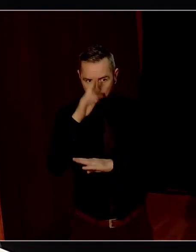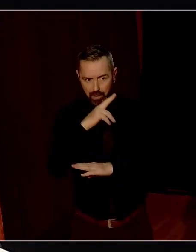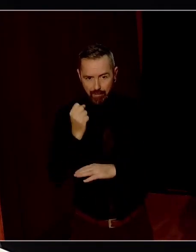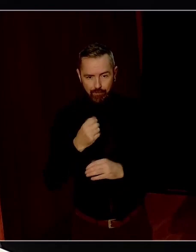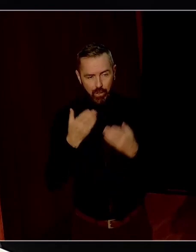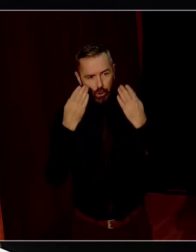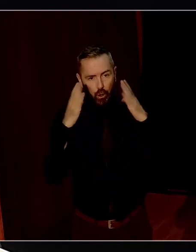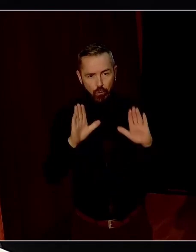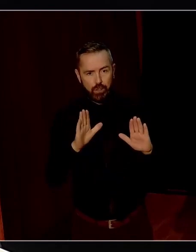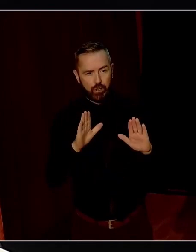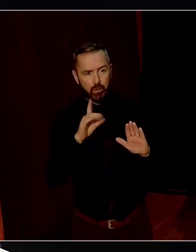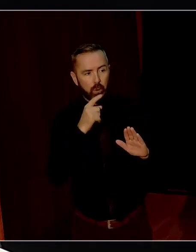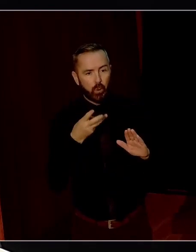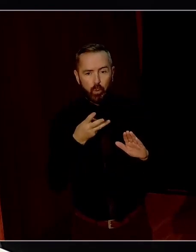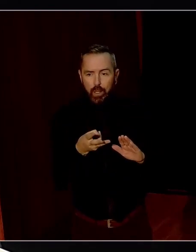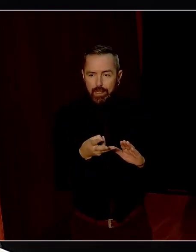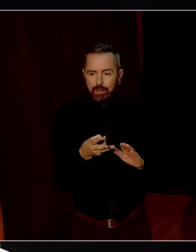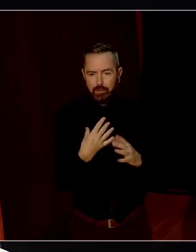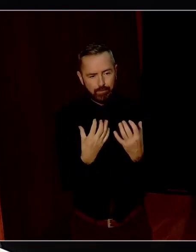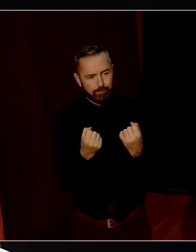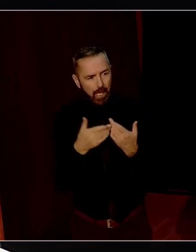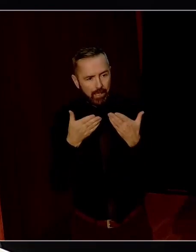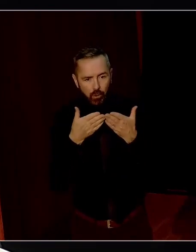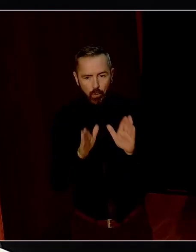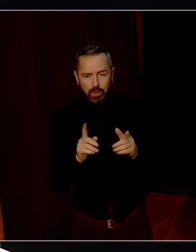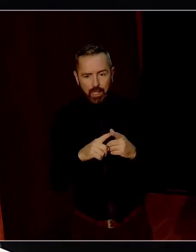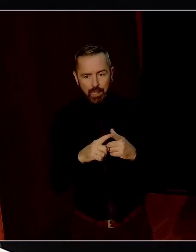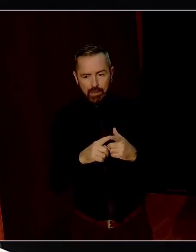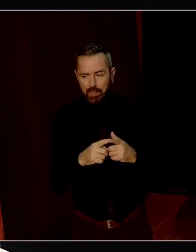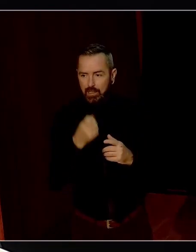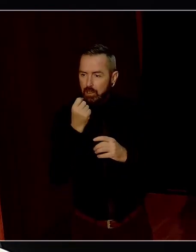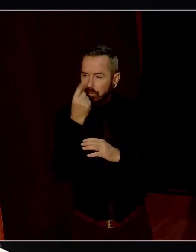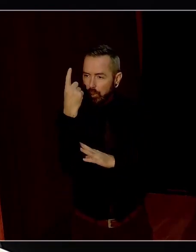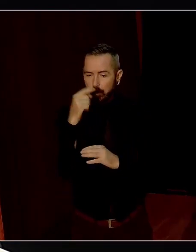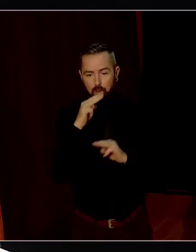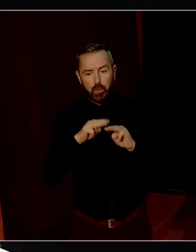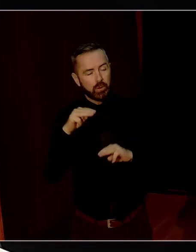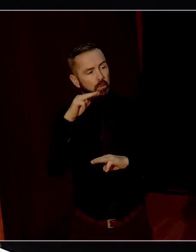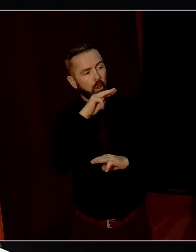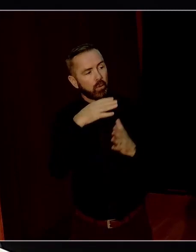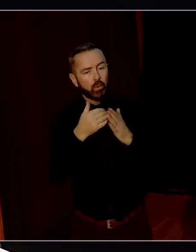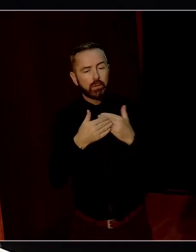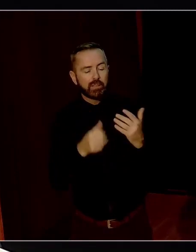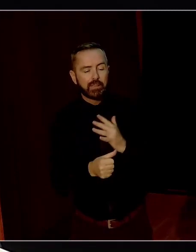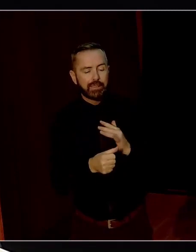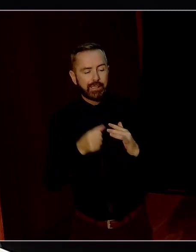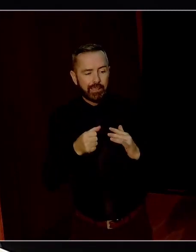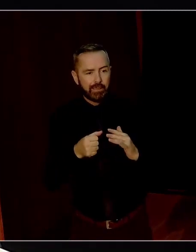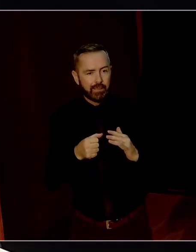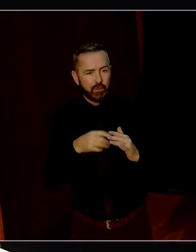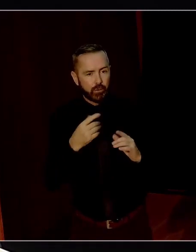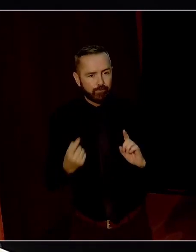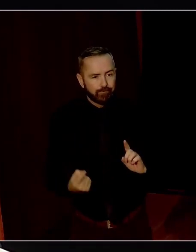courage, but also the willingness, the openness, the generosity of spirit, and most importantly of all, the skills to